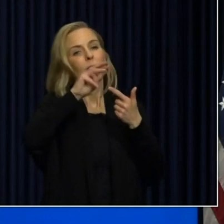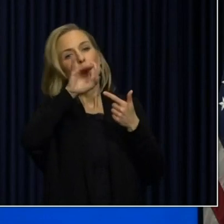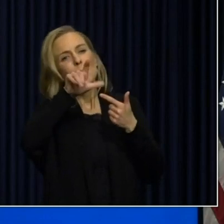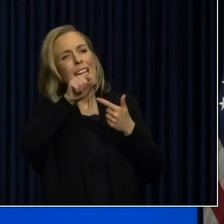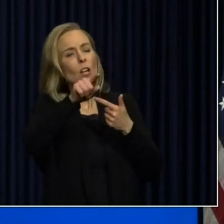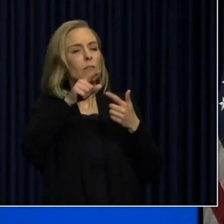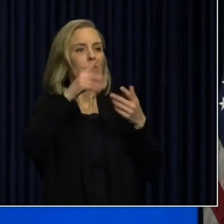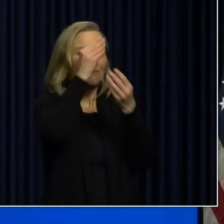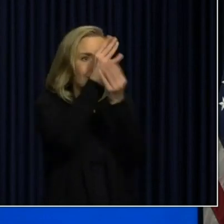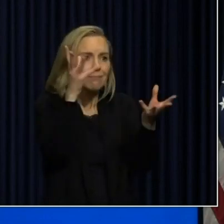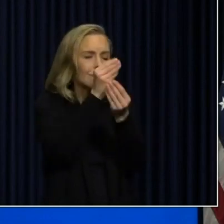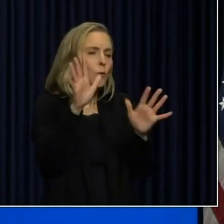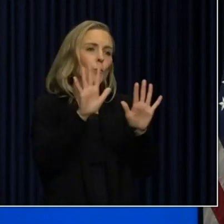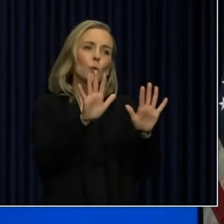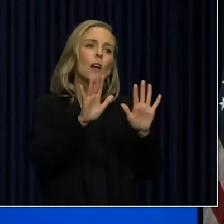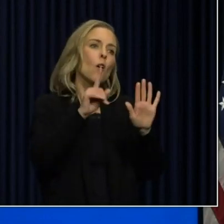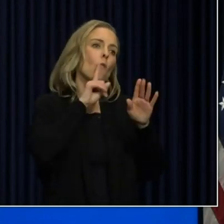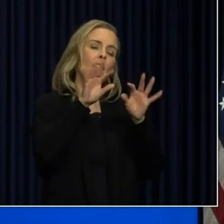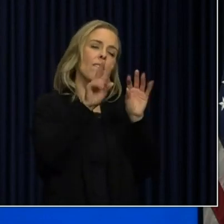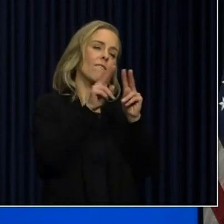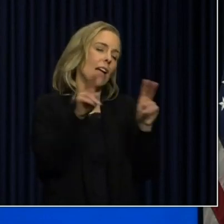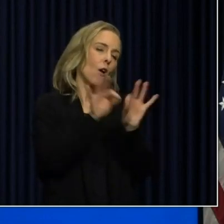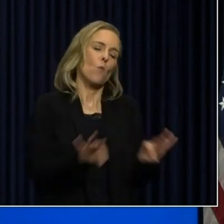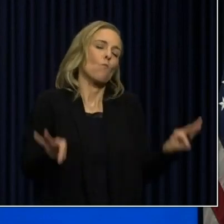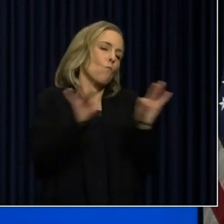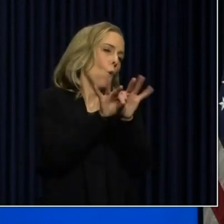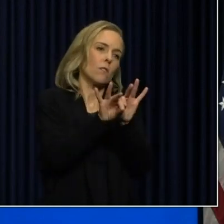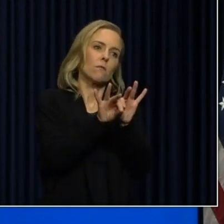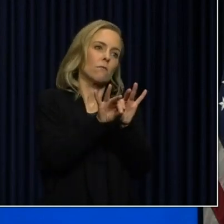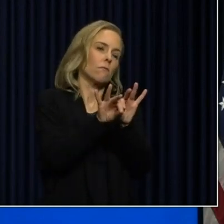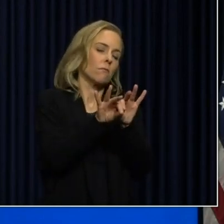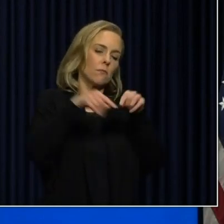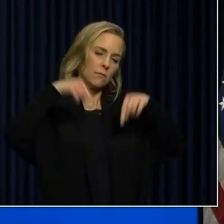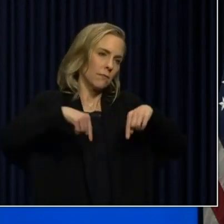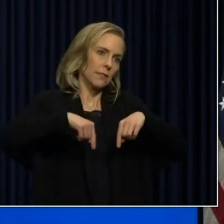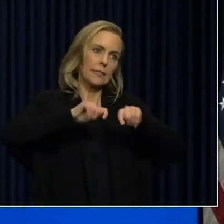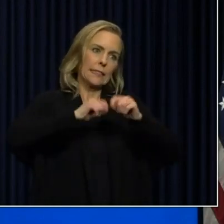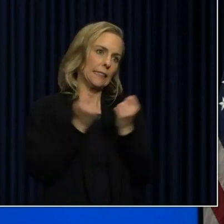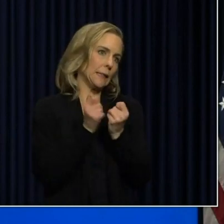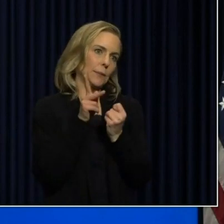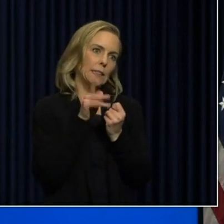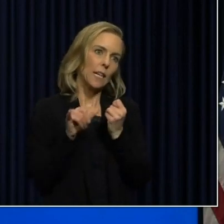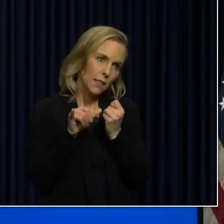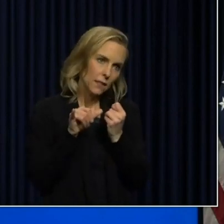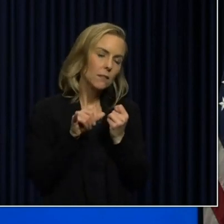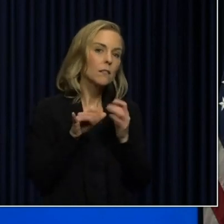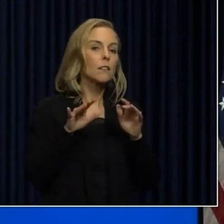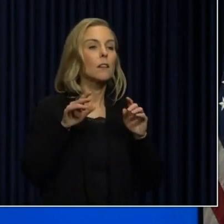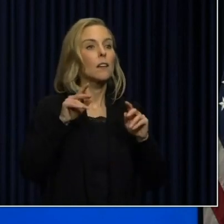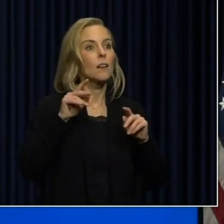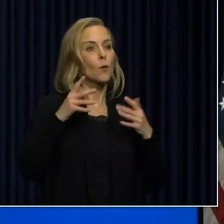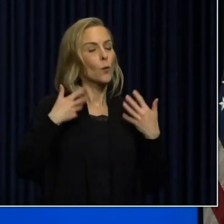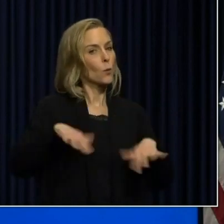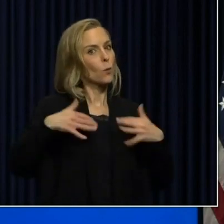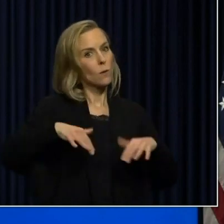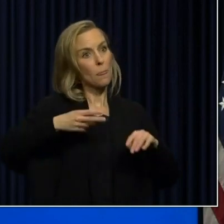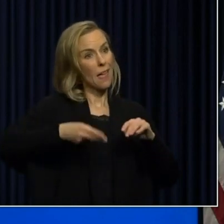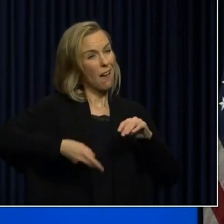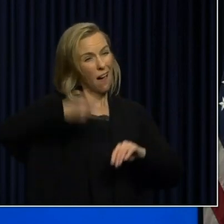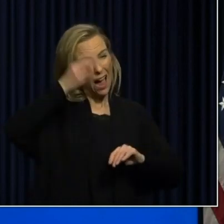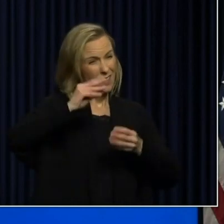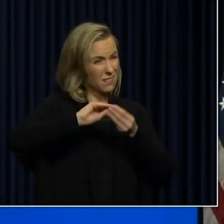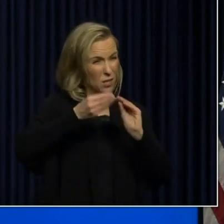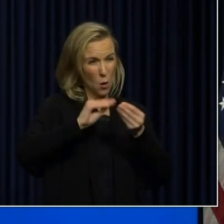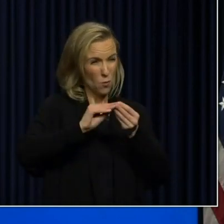have also been a very important part of Team Kentucky. Folks, we had our highest number of